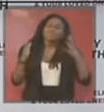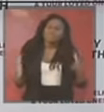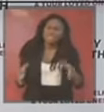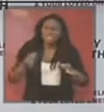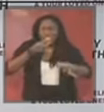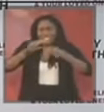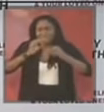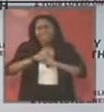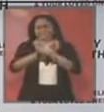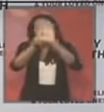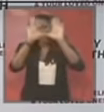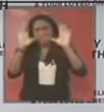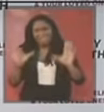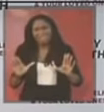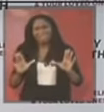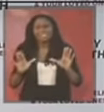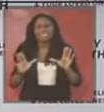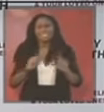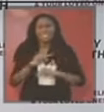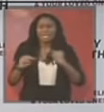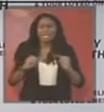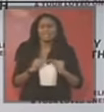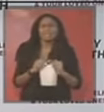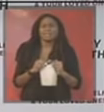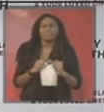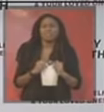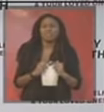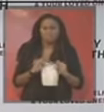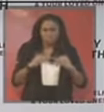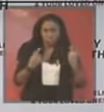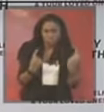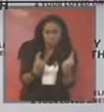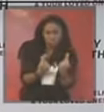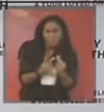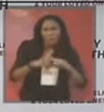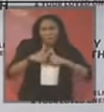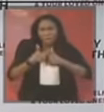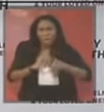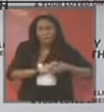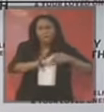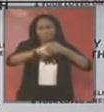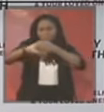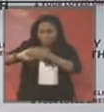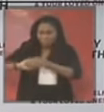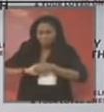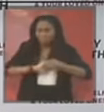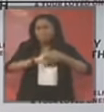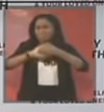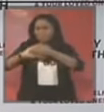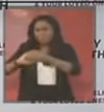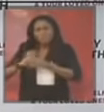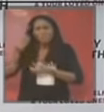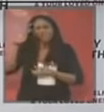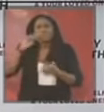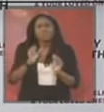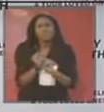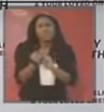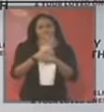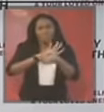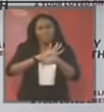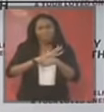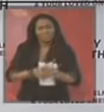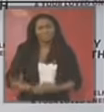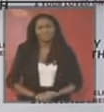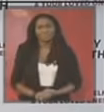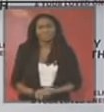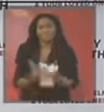a very good indication of the kind of collaborative efforts that are happening as we address COVID-19.